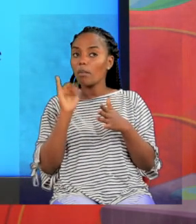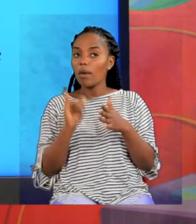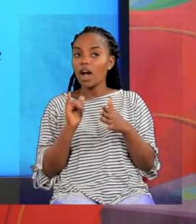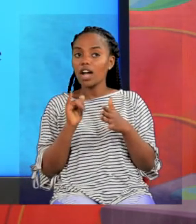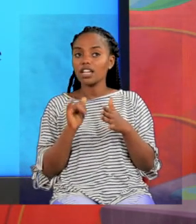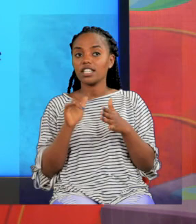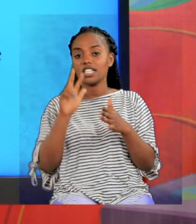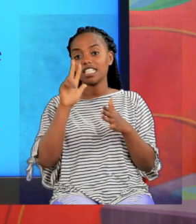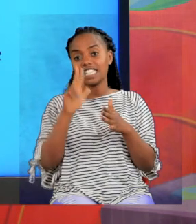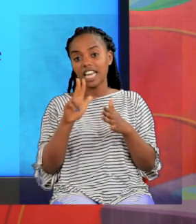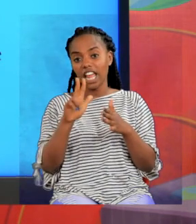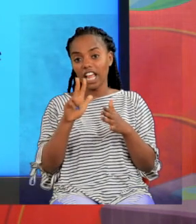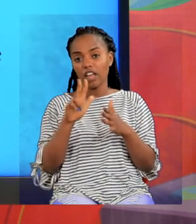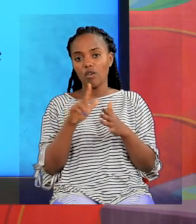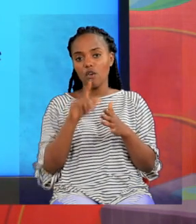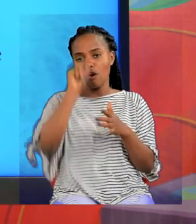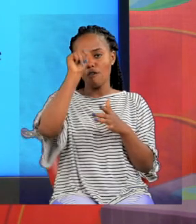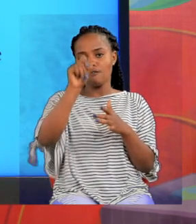it is given by 3 factorial